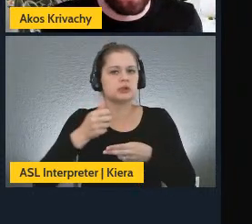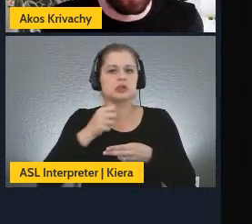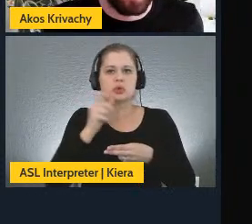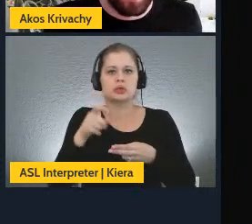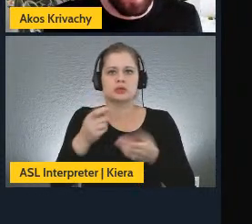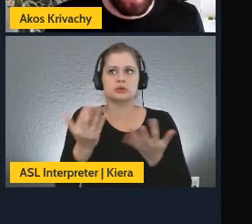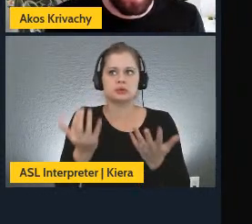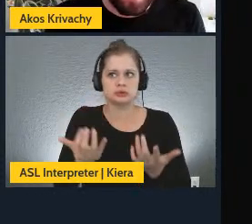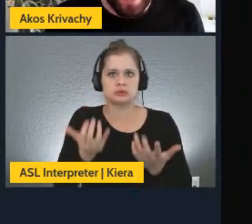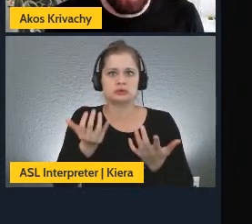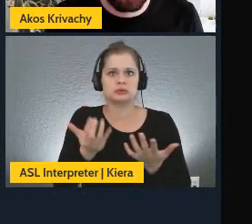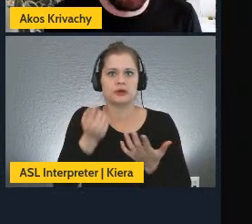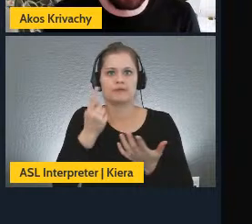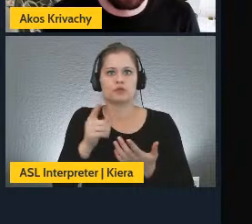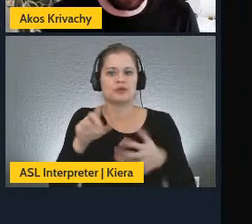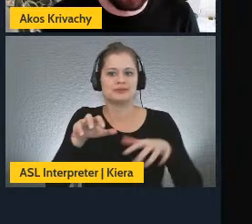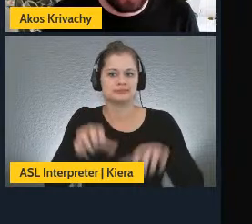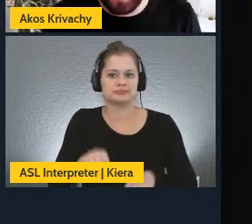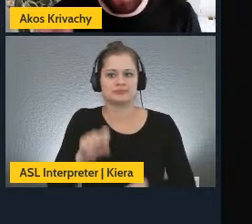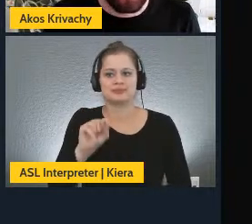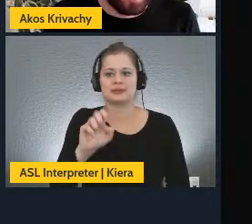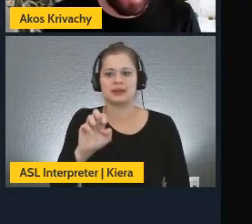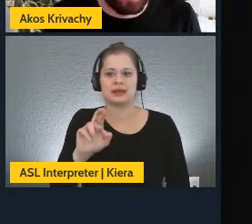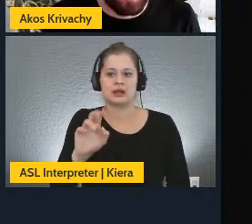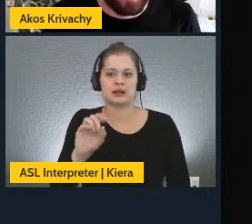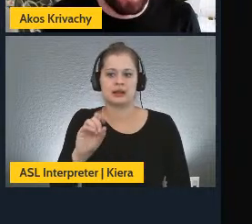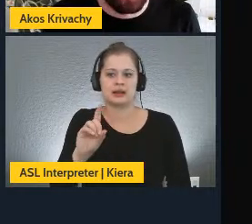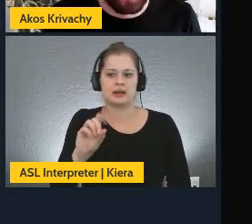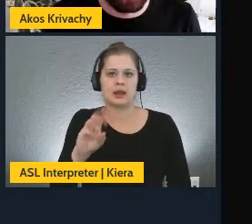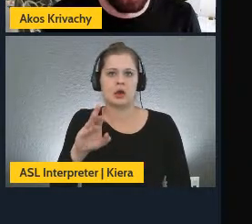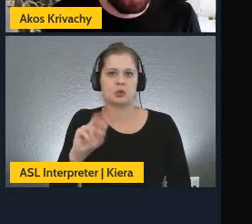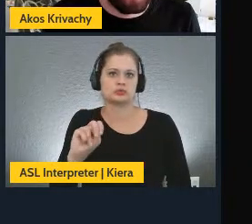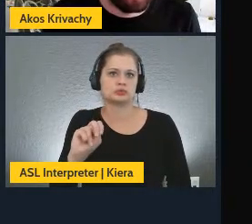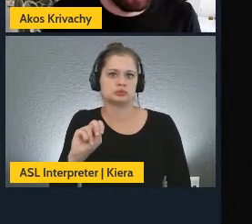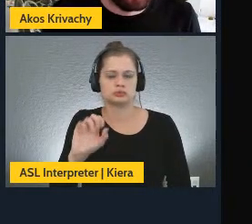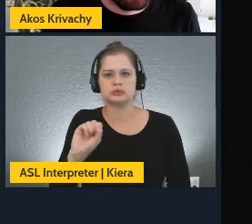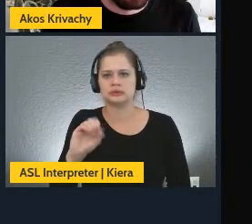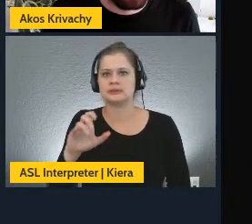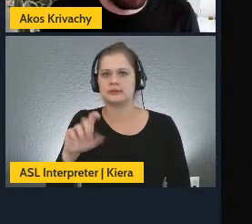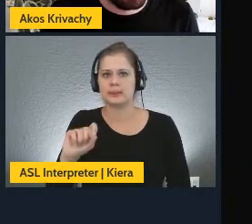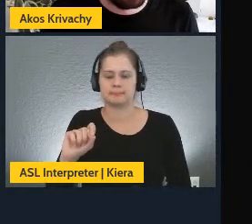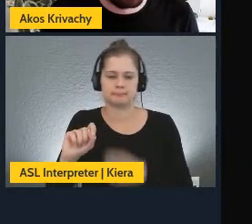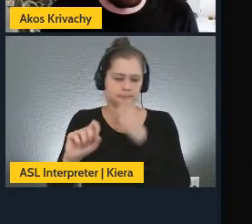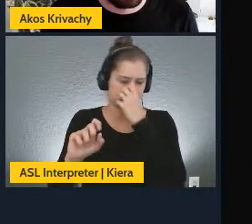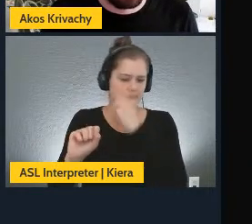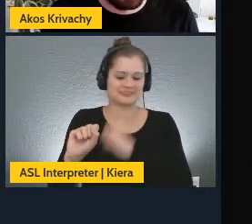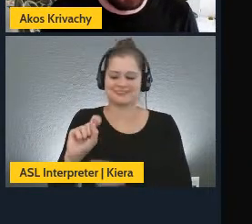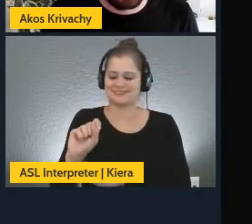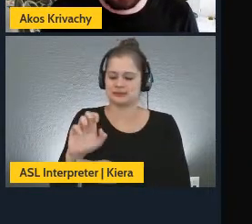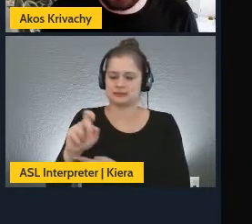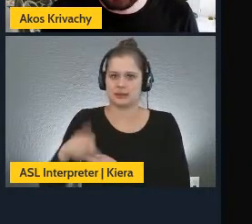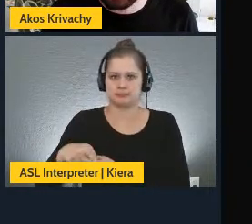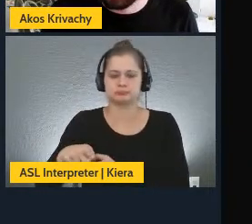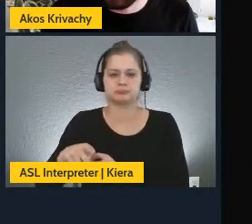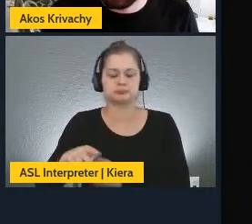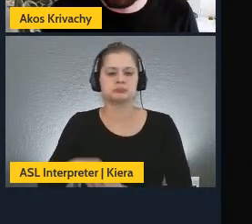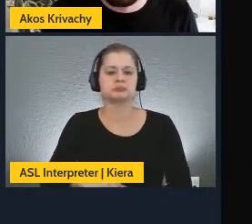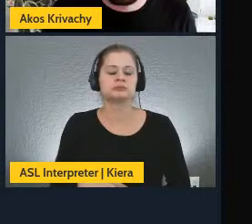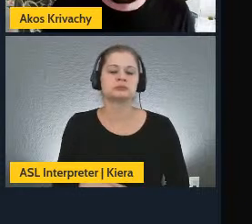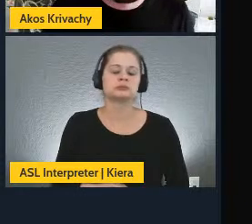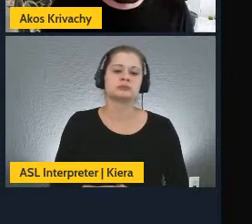a teardown step, but that can happen asynchronously in the background. So this is like what a